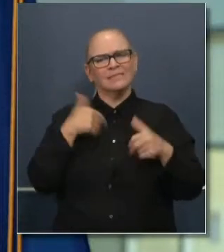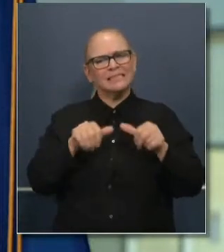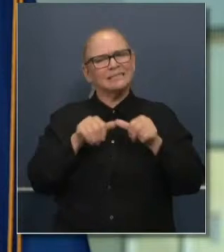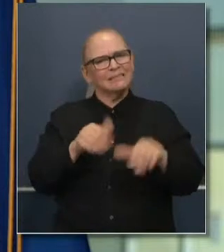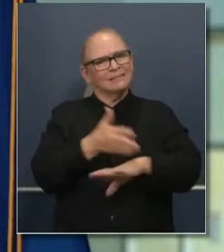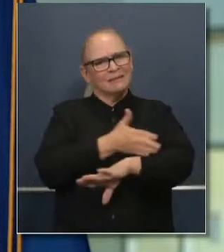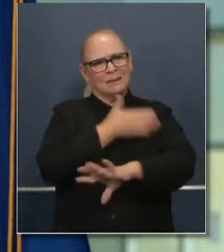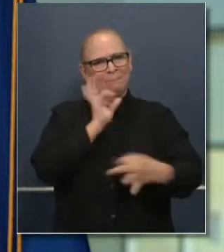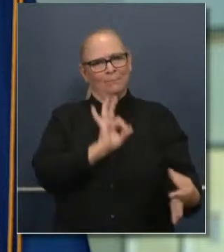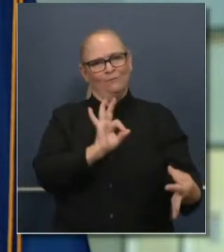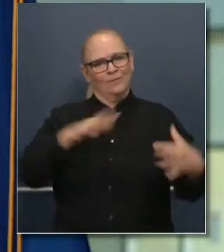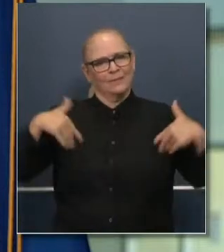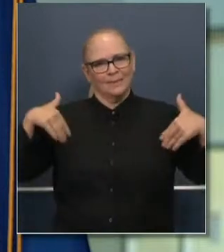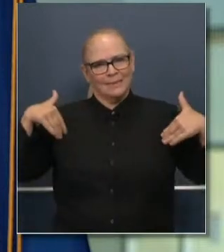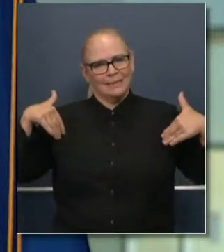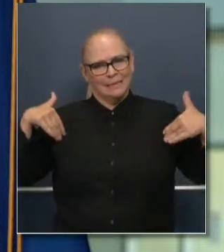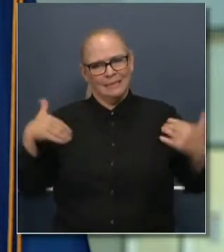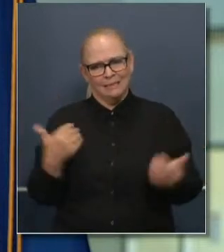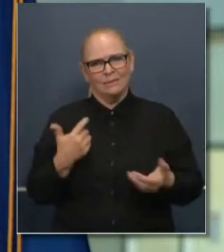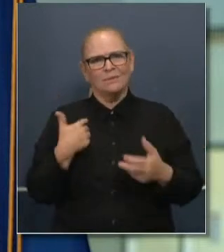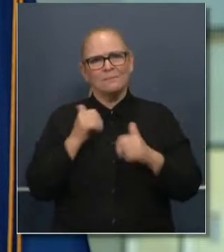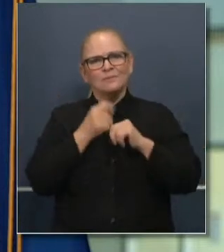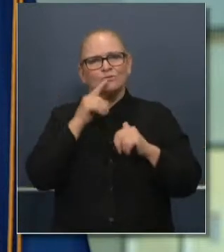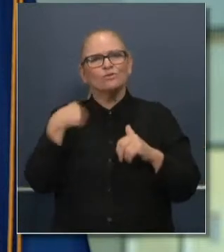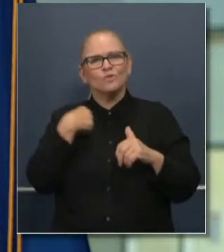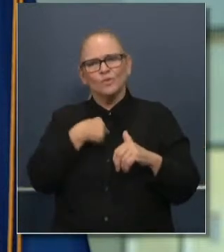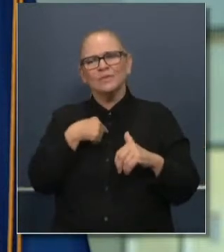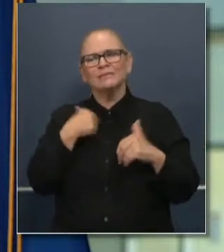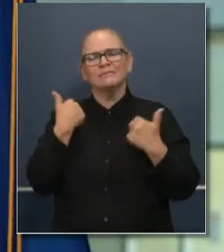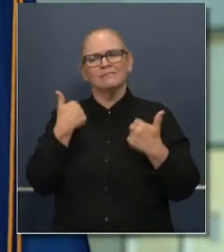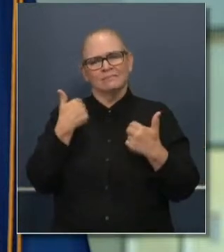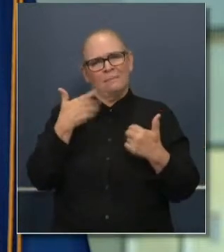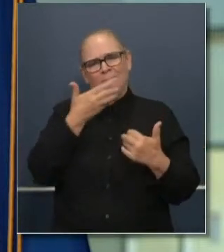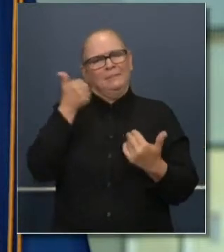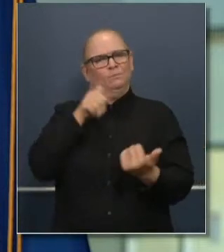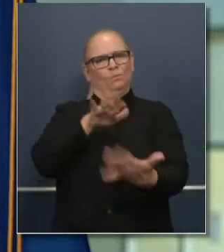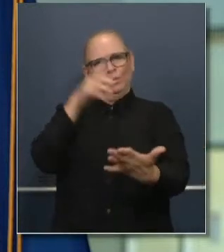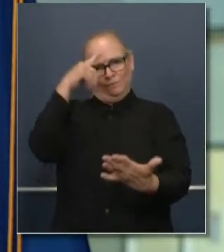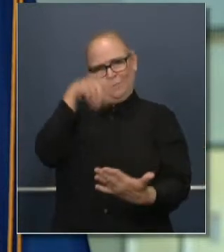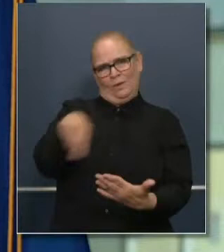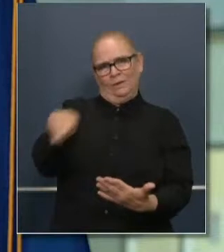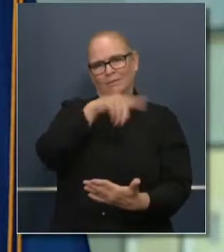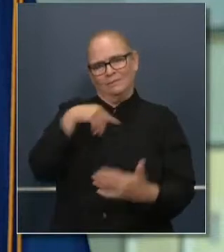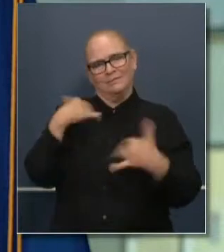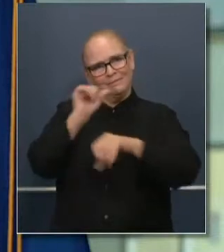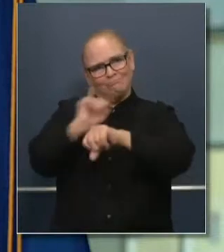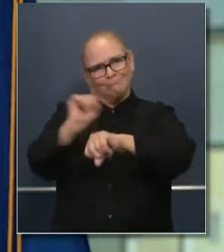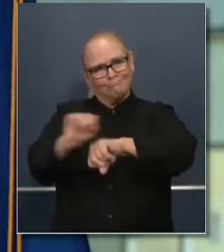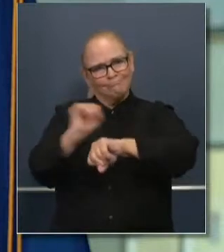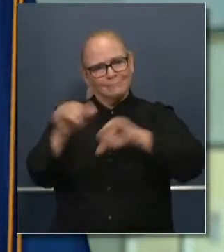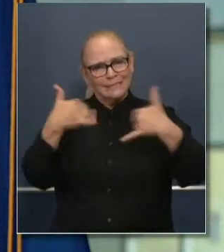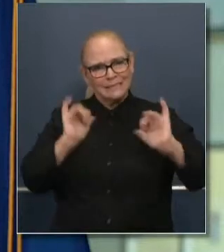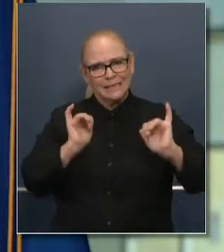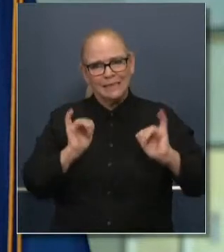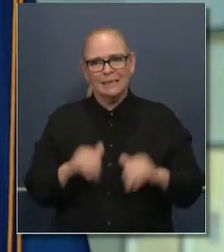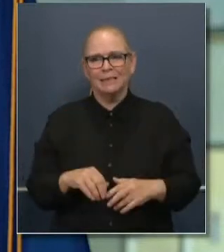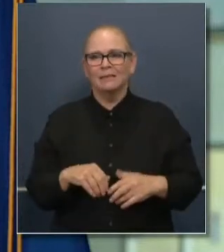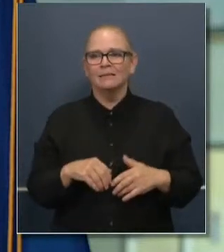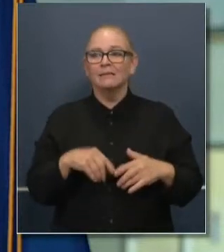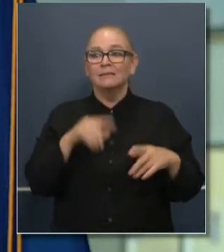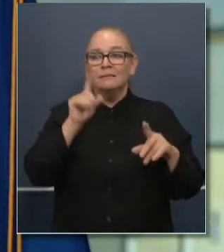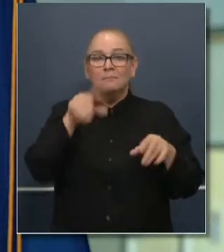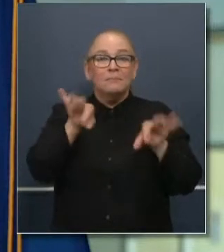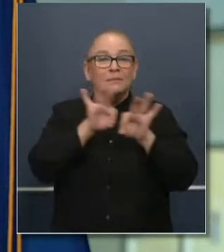workforce in anticipation that as we continue to do the things we know reduce our case counts, we build up